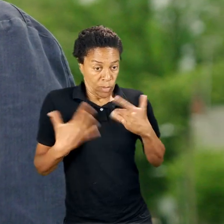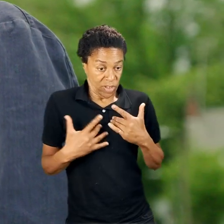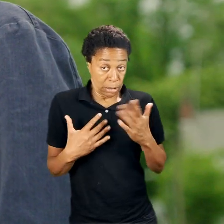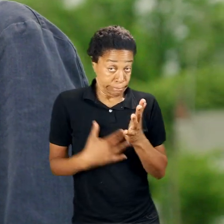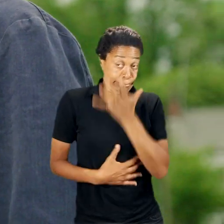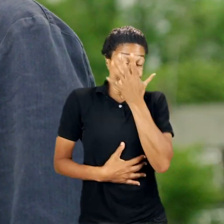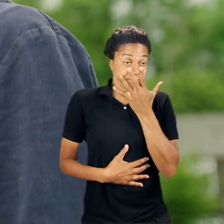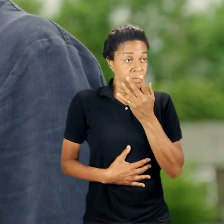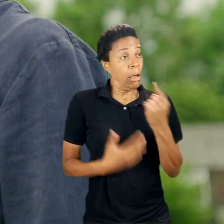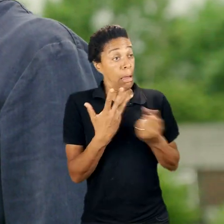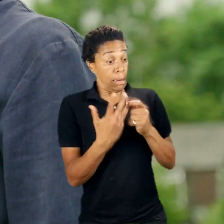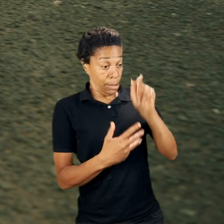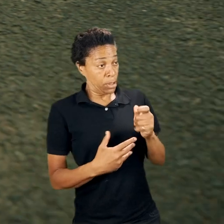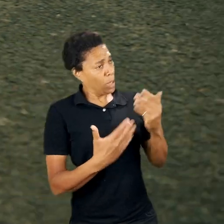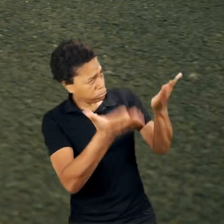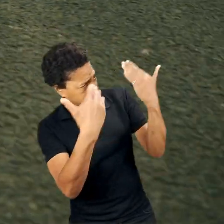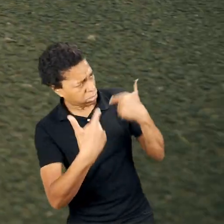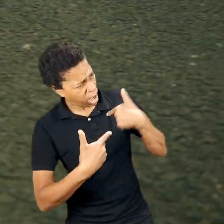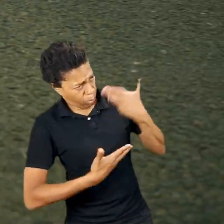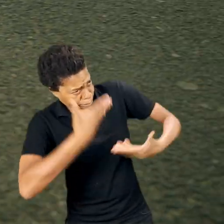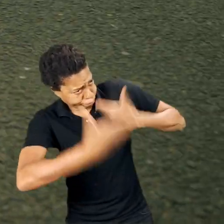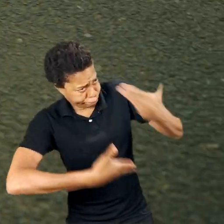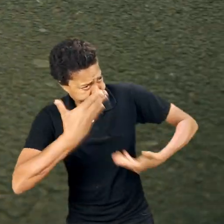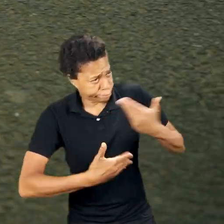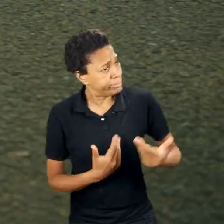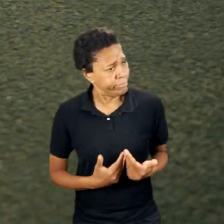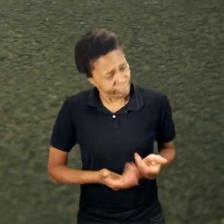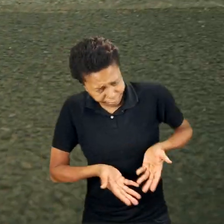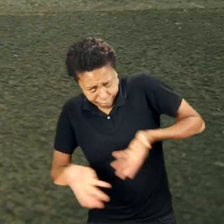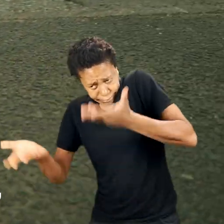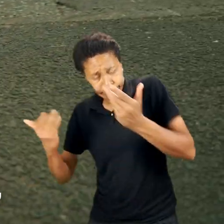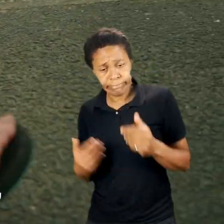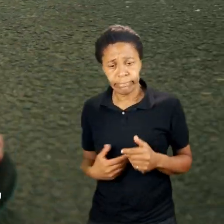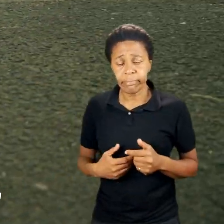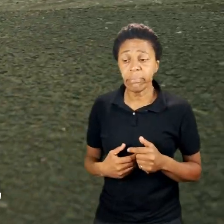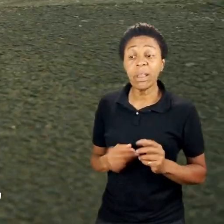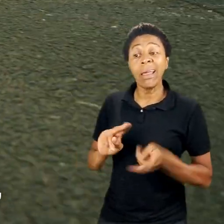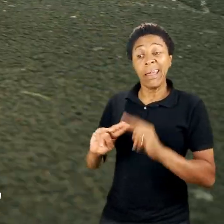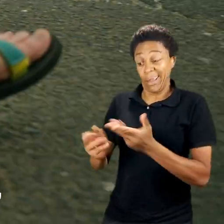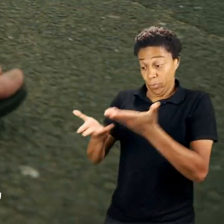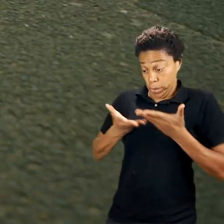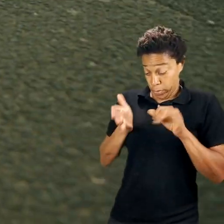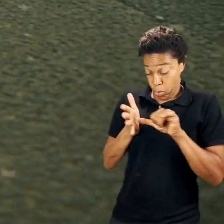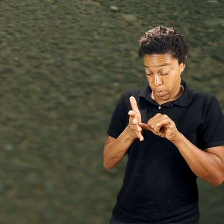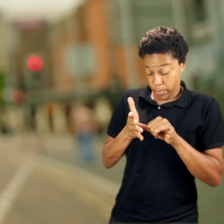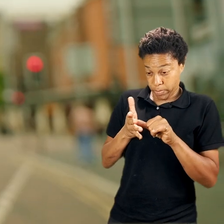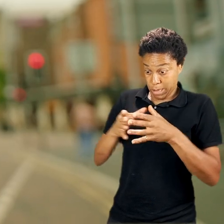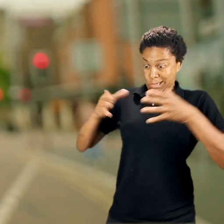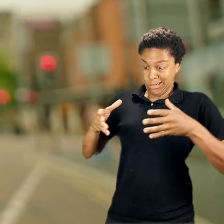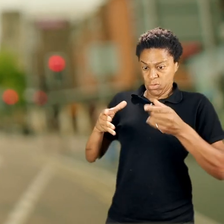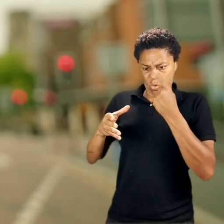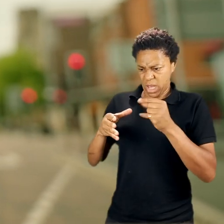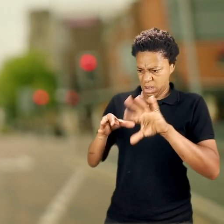let me tell you a little bit more about it if you share the problem and like break it down it starts look much more solvable much more